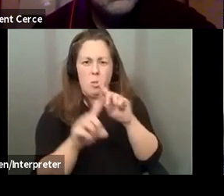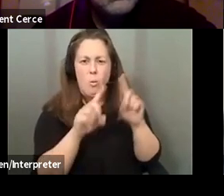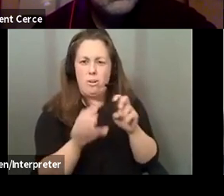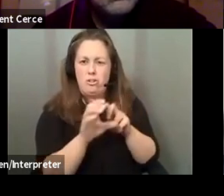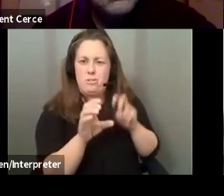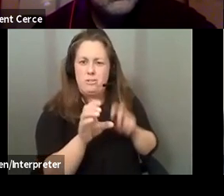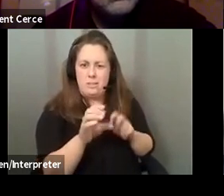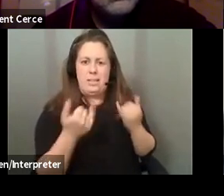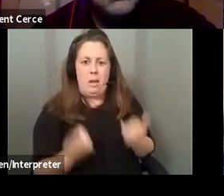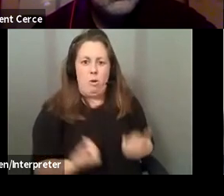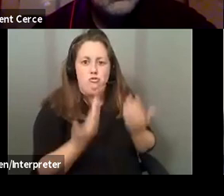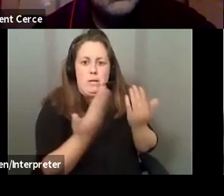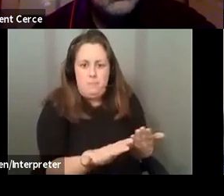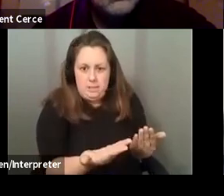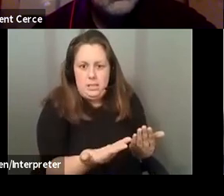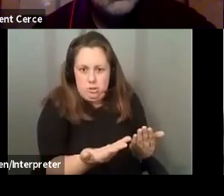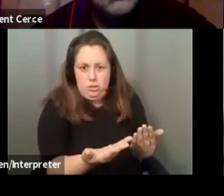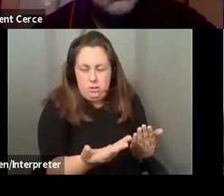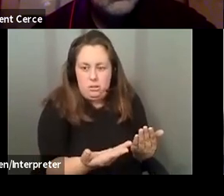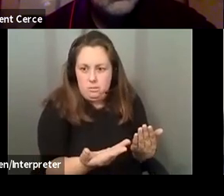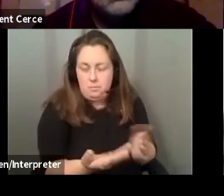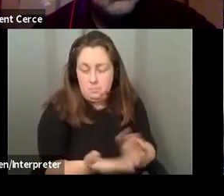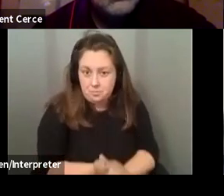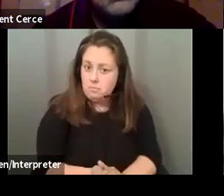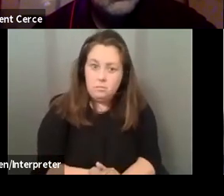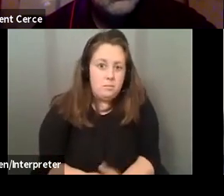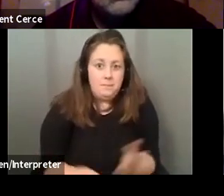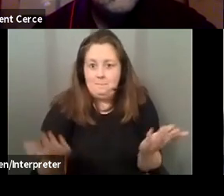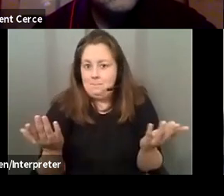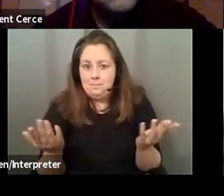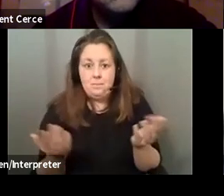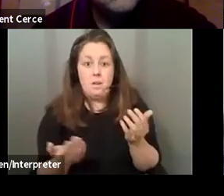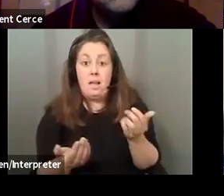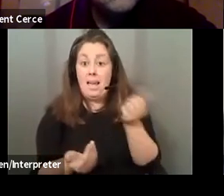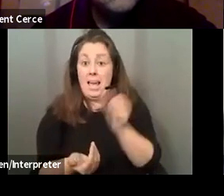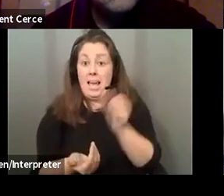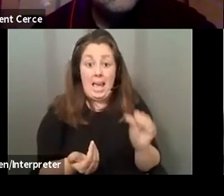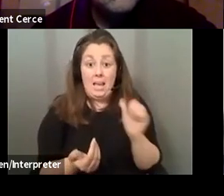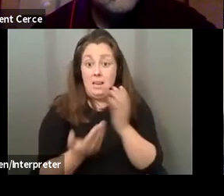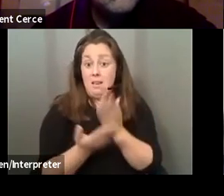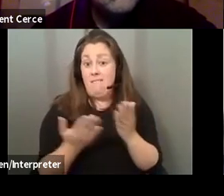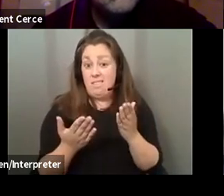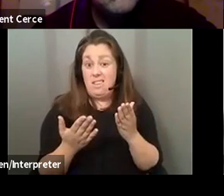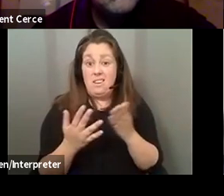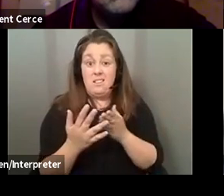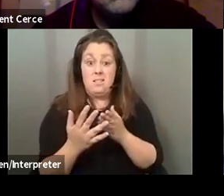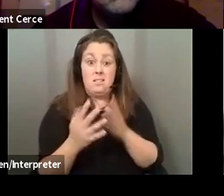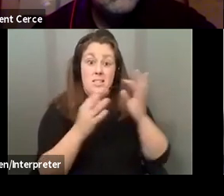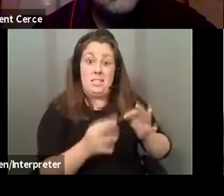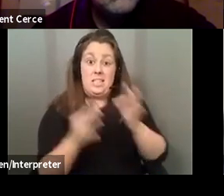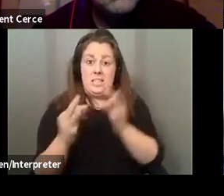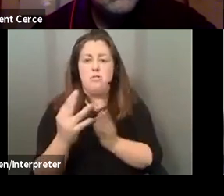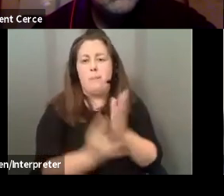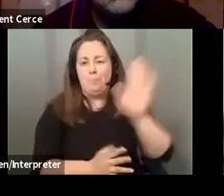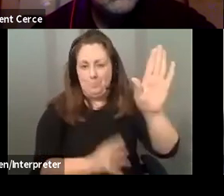just a recommendation. So any of these things is going to go through his office. Now, you can, as a